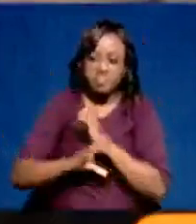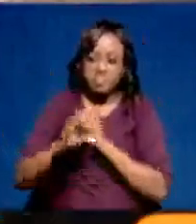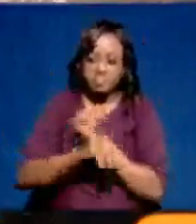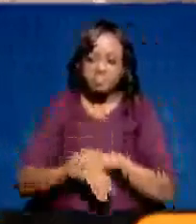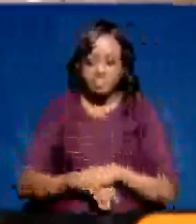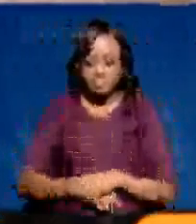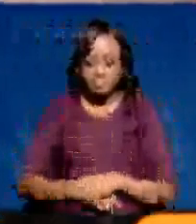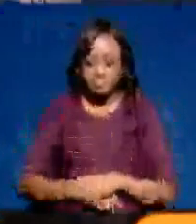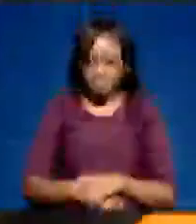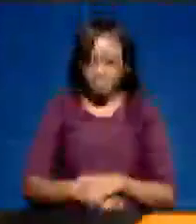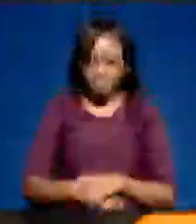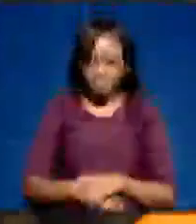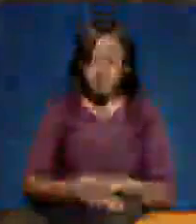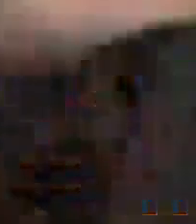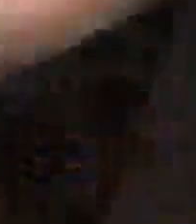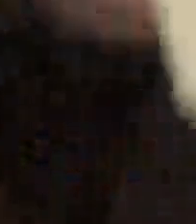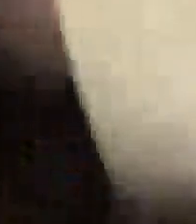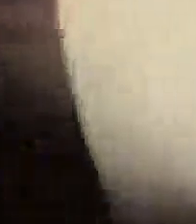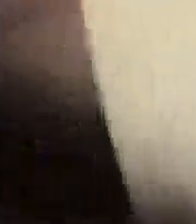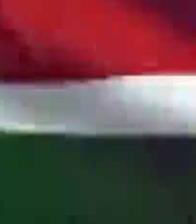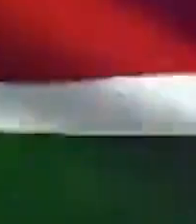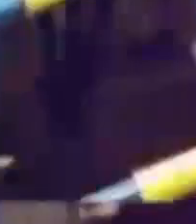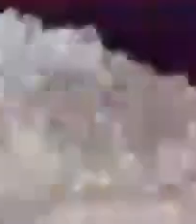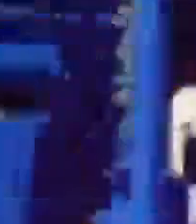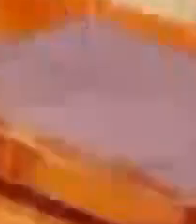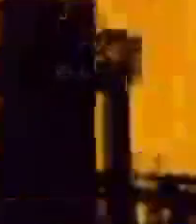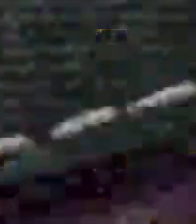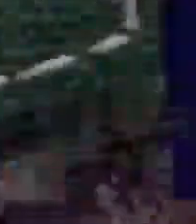Choya, Made in Kenya, Citizen